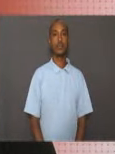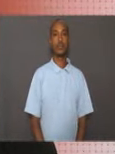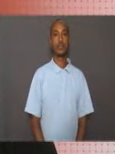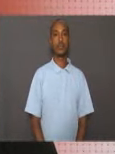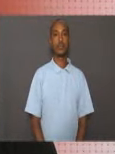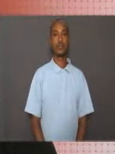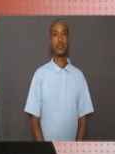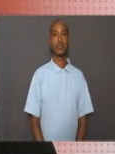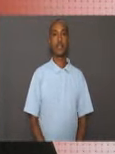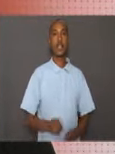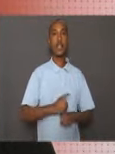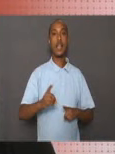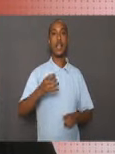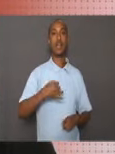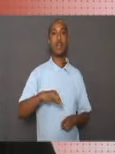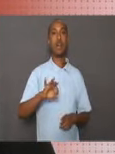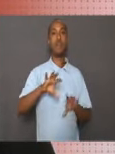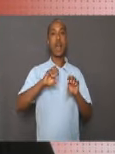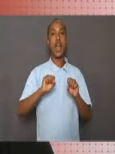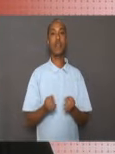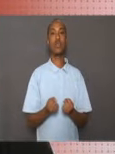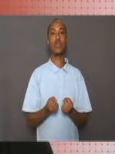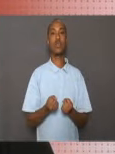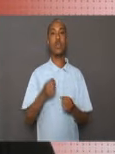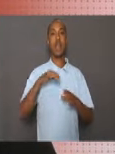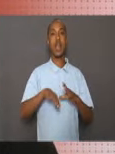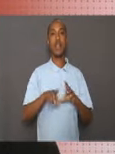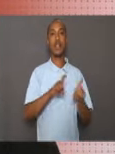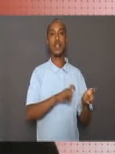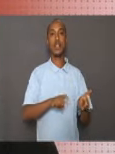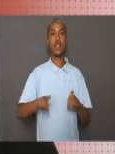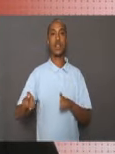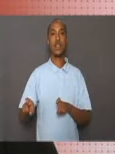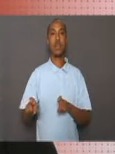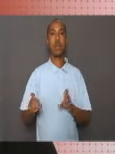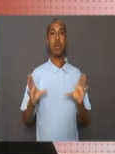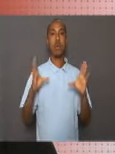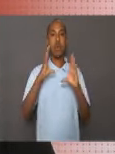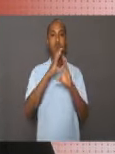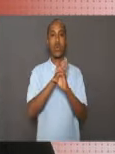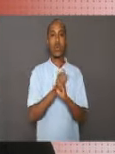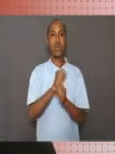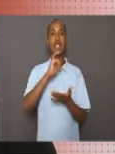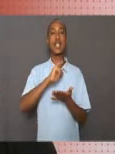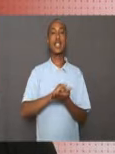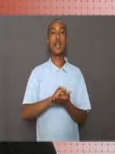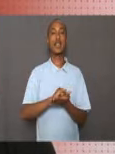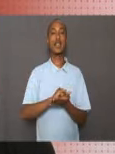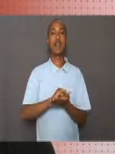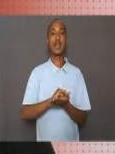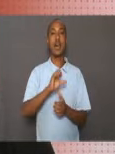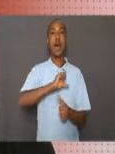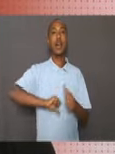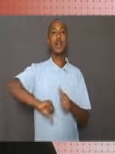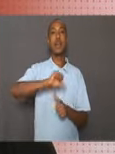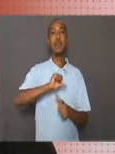A series of breakthroughs in research concluded that atoms